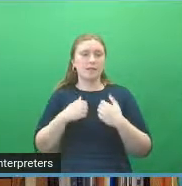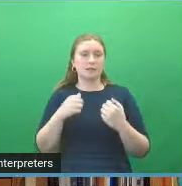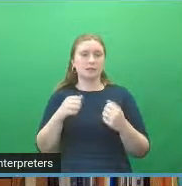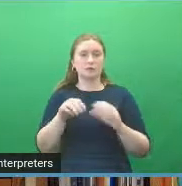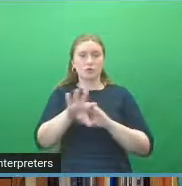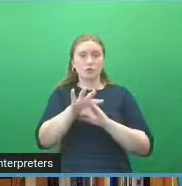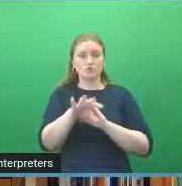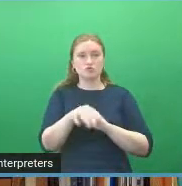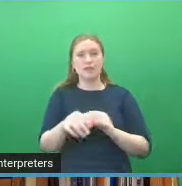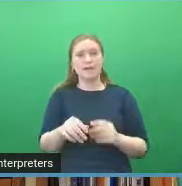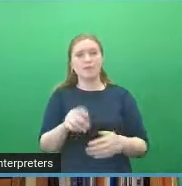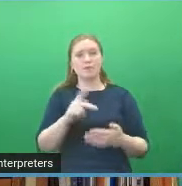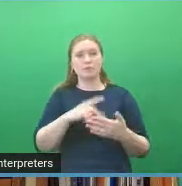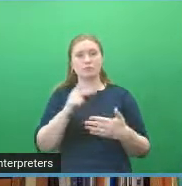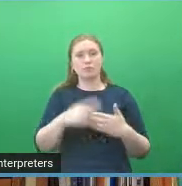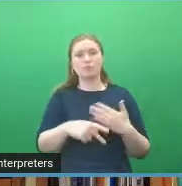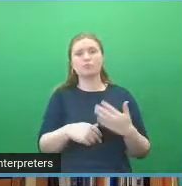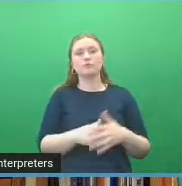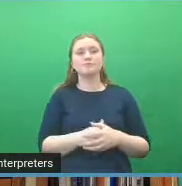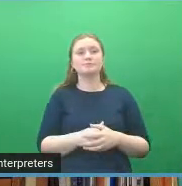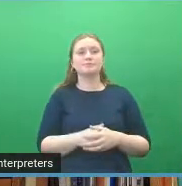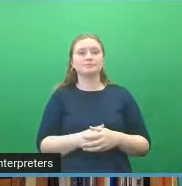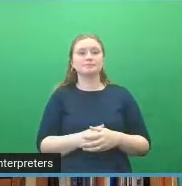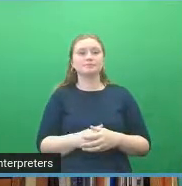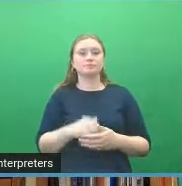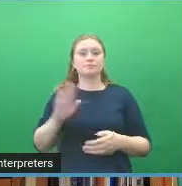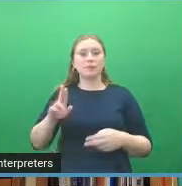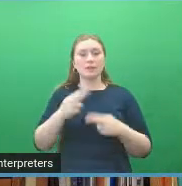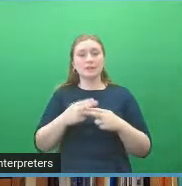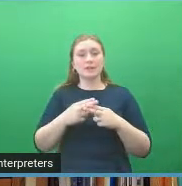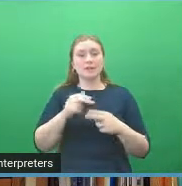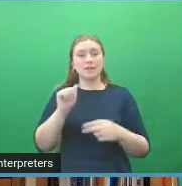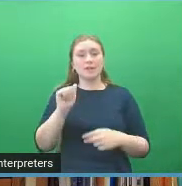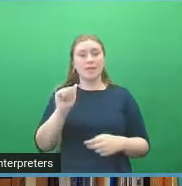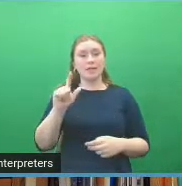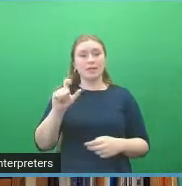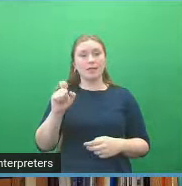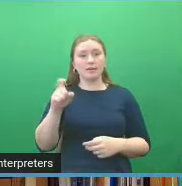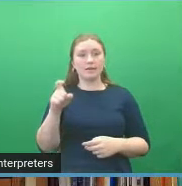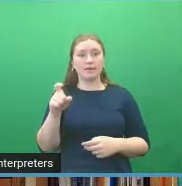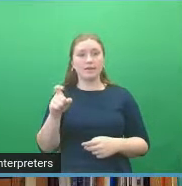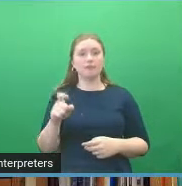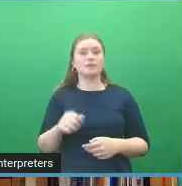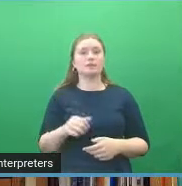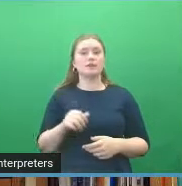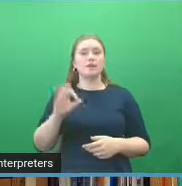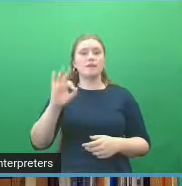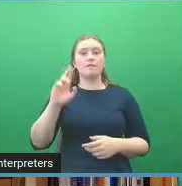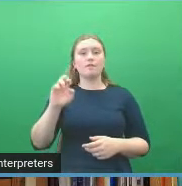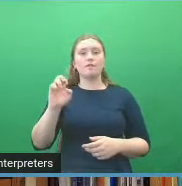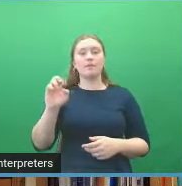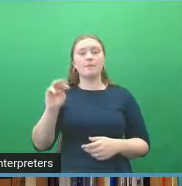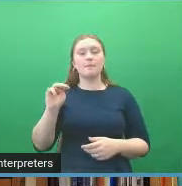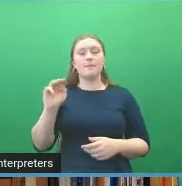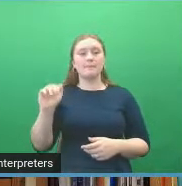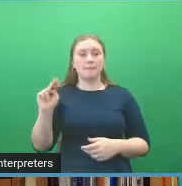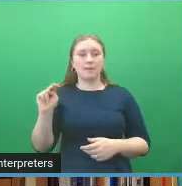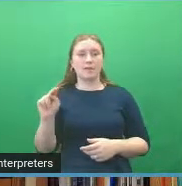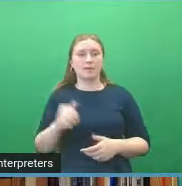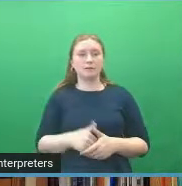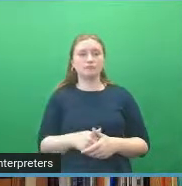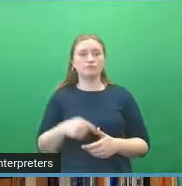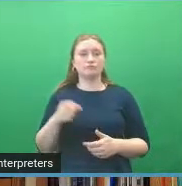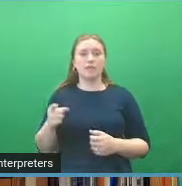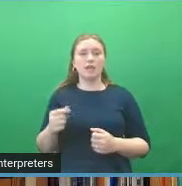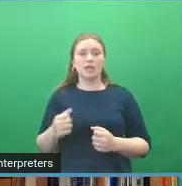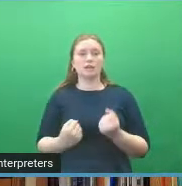Director of the Texas Association of Museums. Since 2012, Alex's work has focused on how new technologies impact